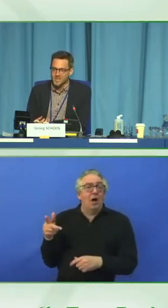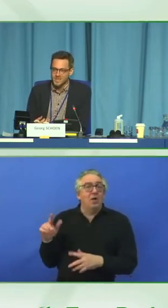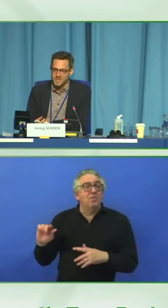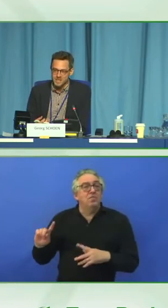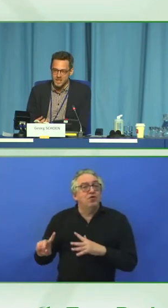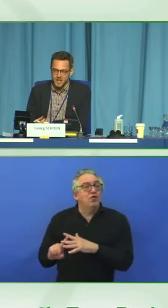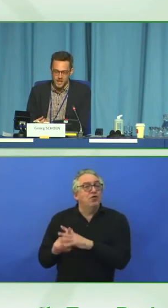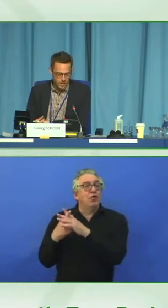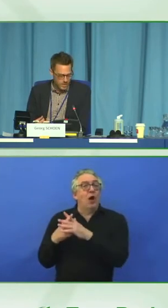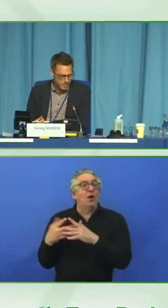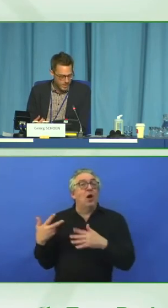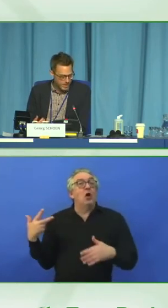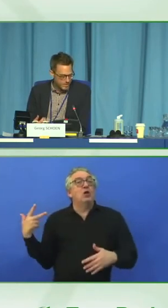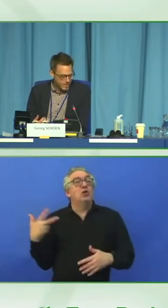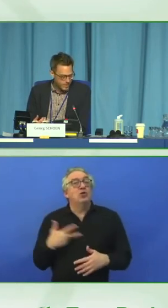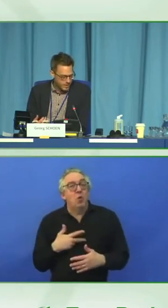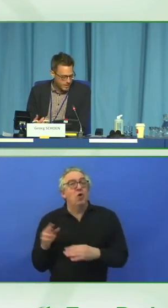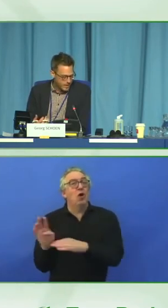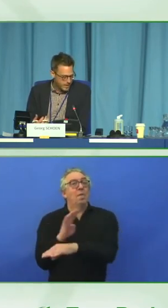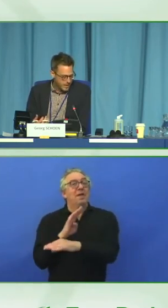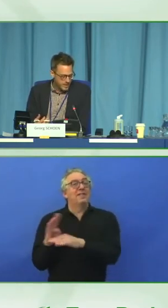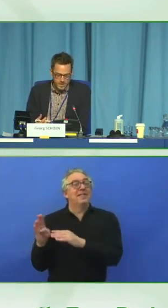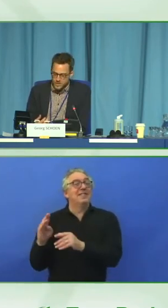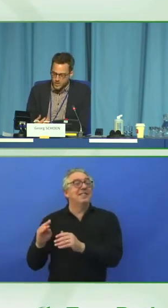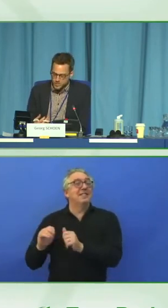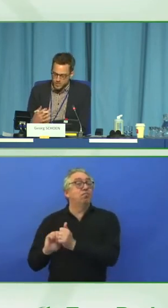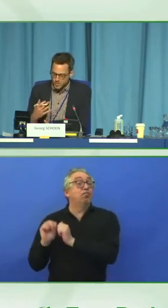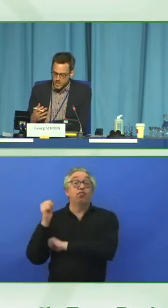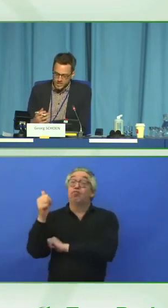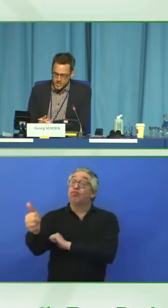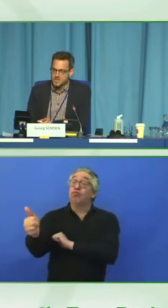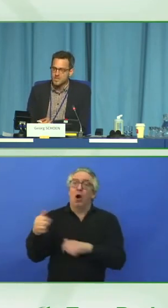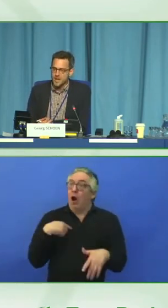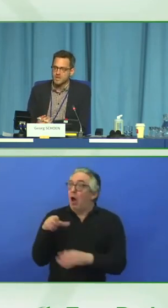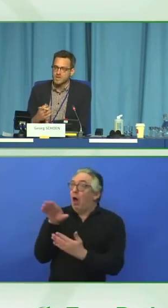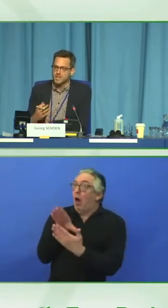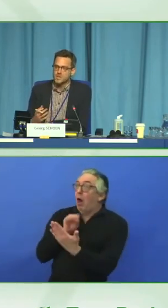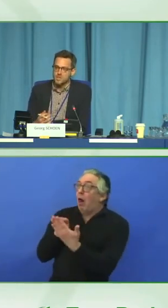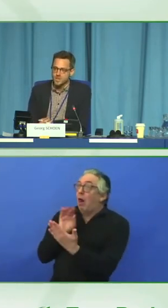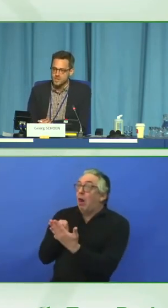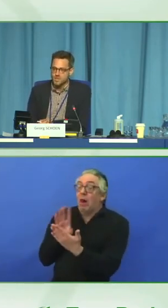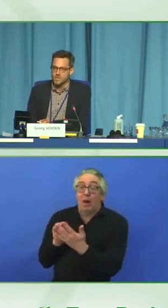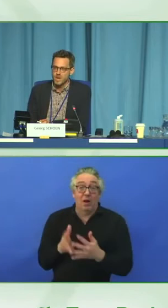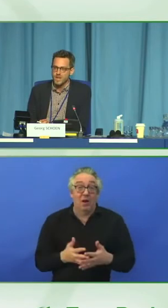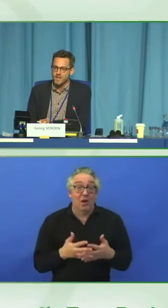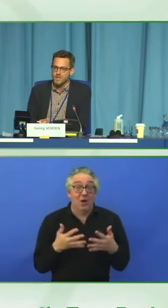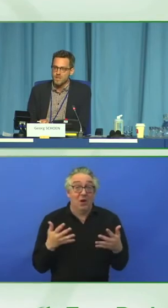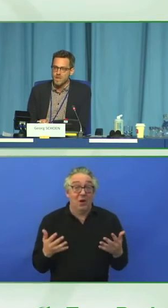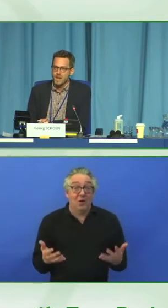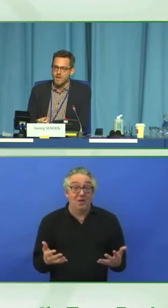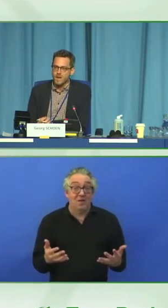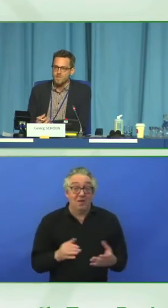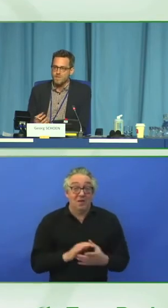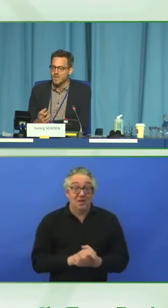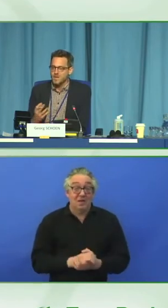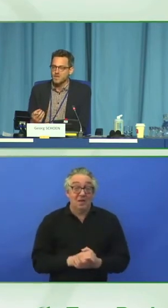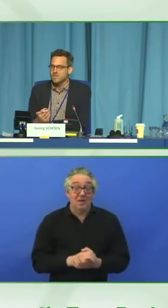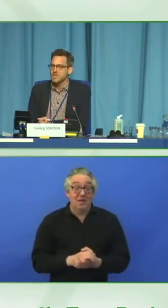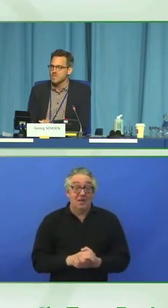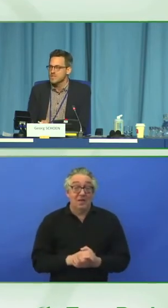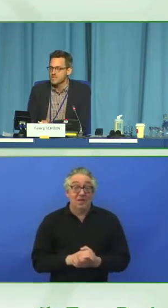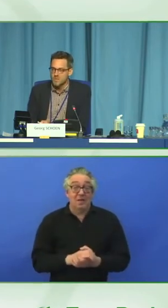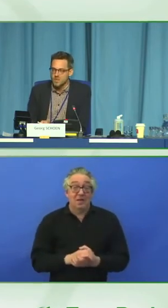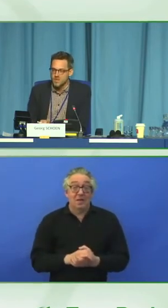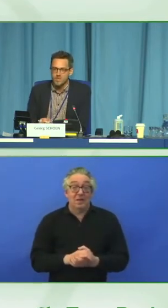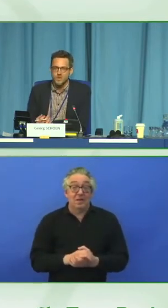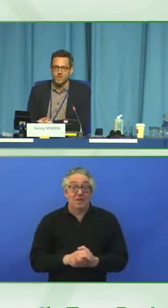your practices along the way. And I'm wondering, Ankita and Charu, from an ecosystem actors and supporters perspective, can you